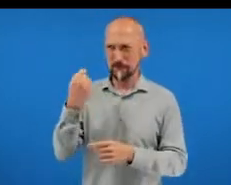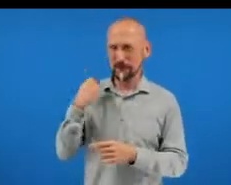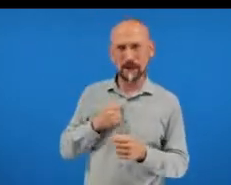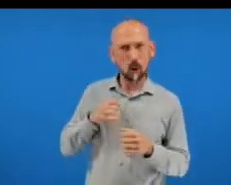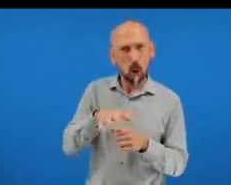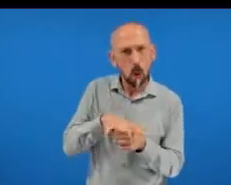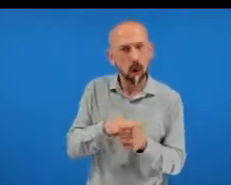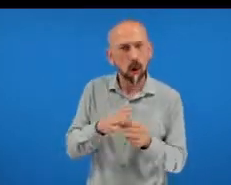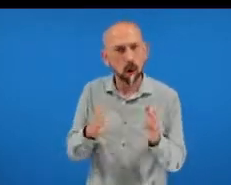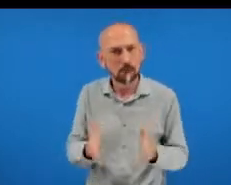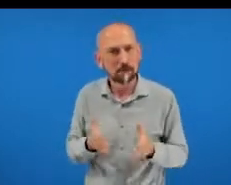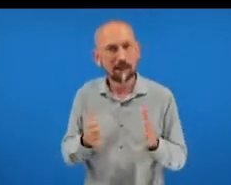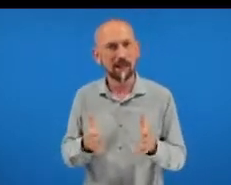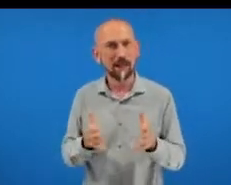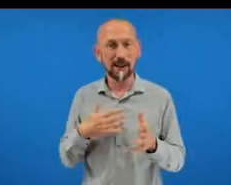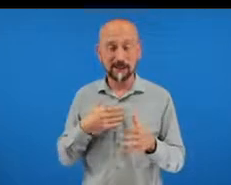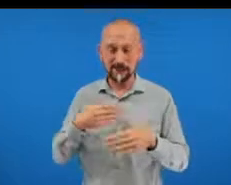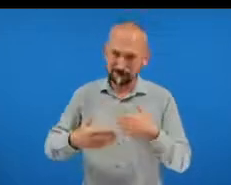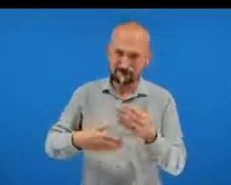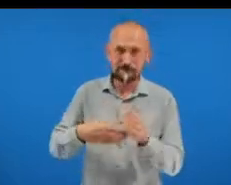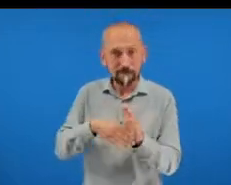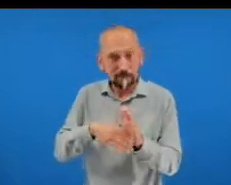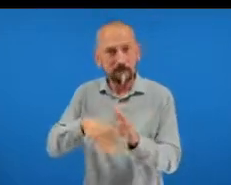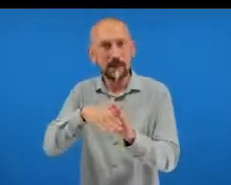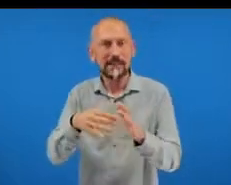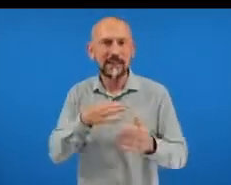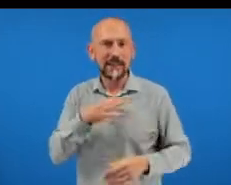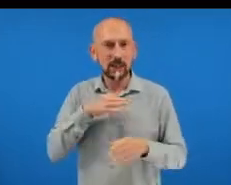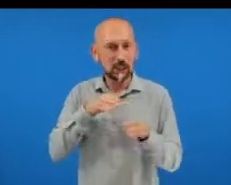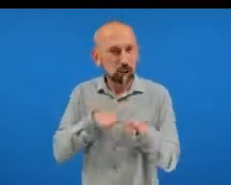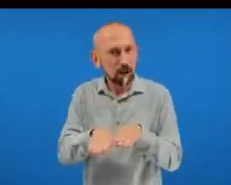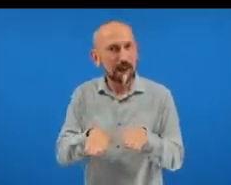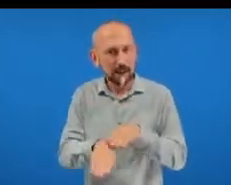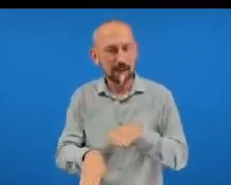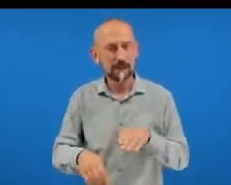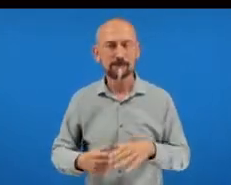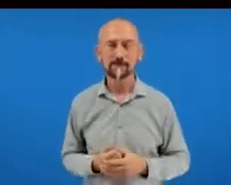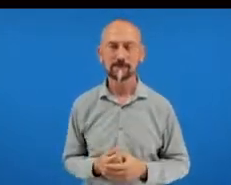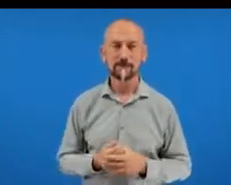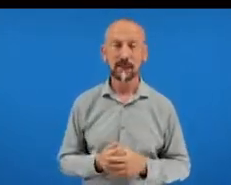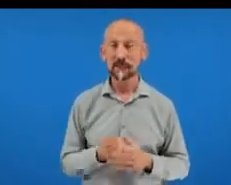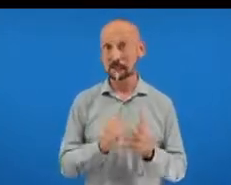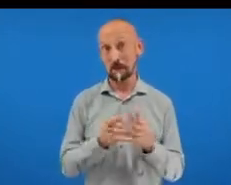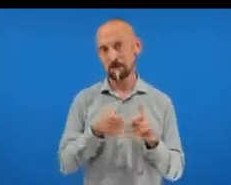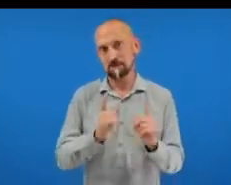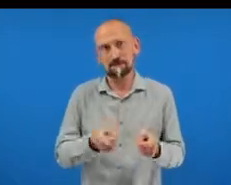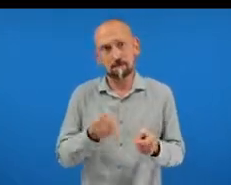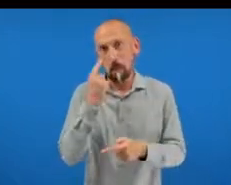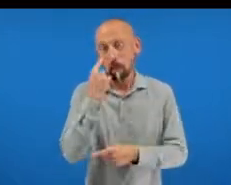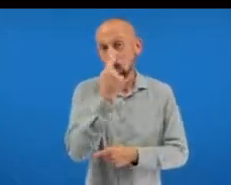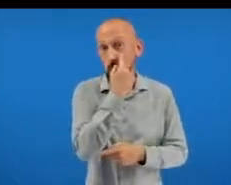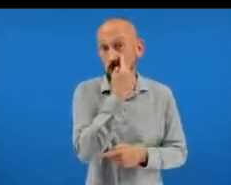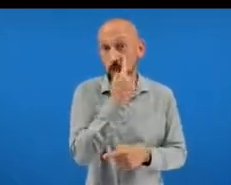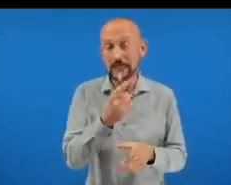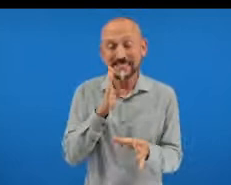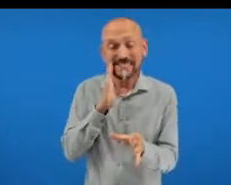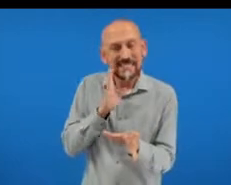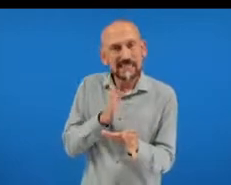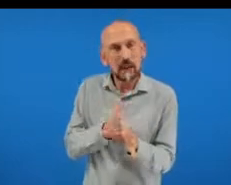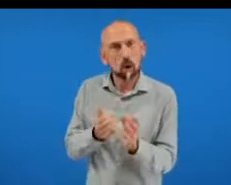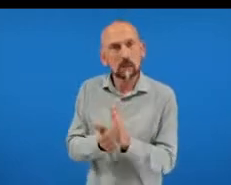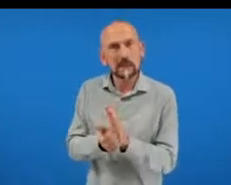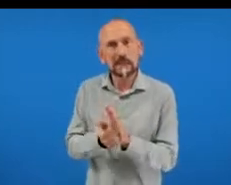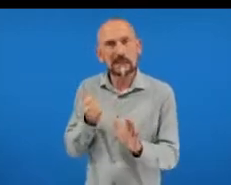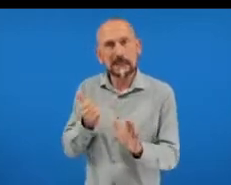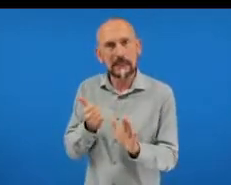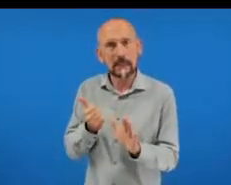clinical training. But I think it goes to show that psychological skills are diverse